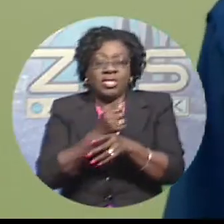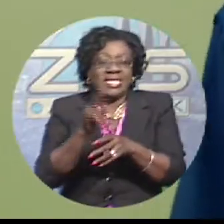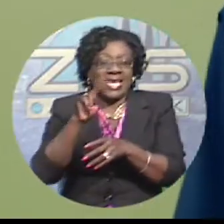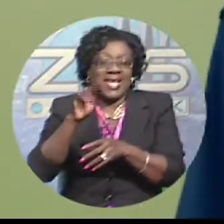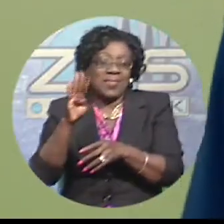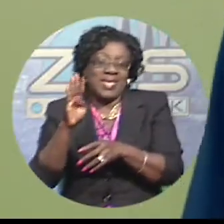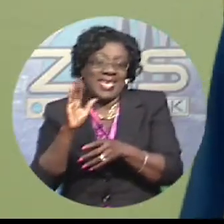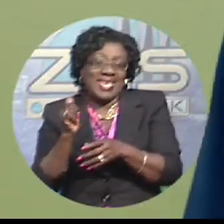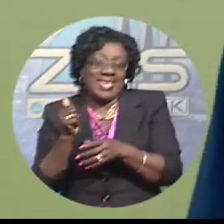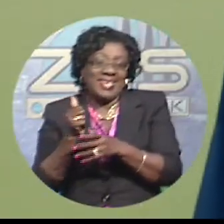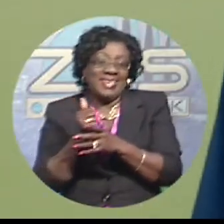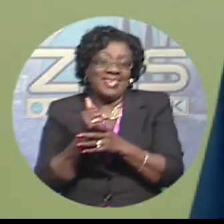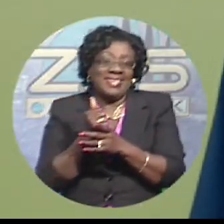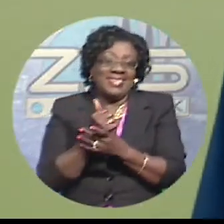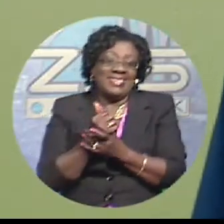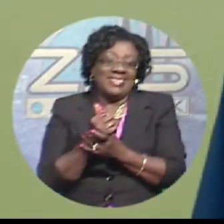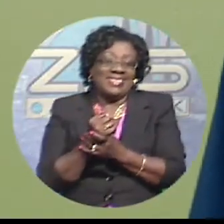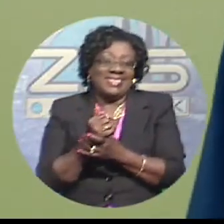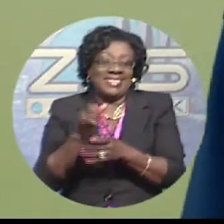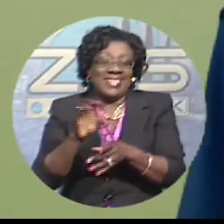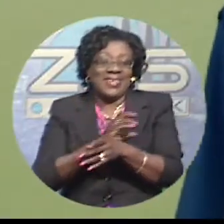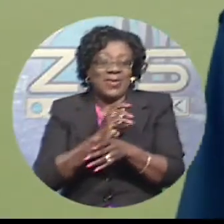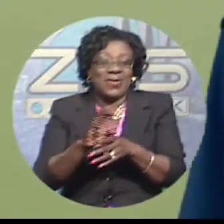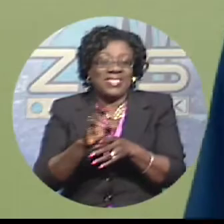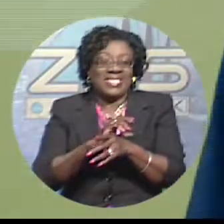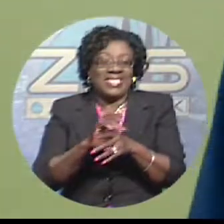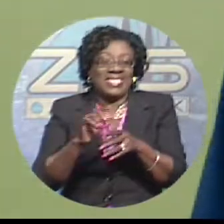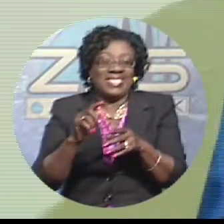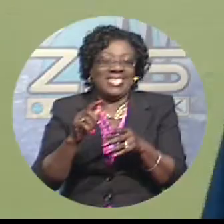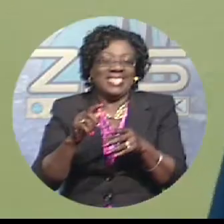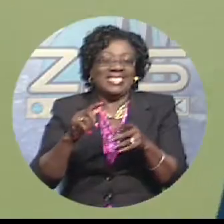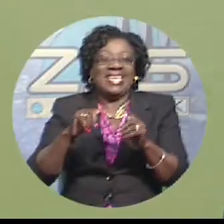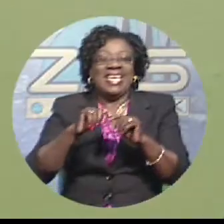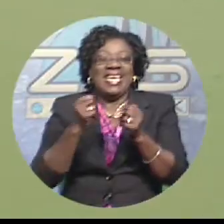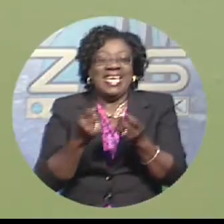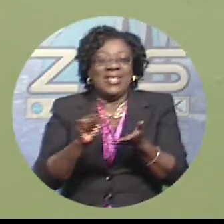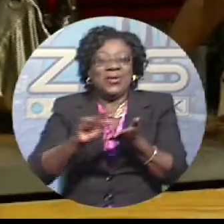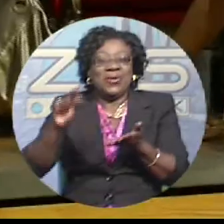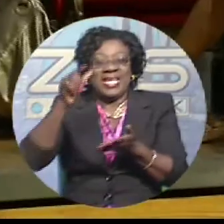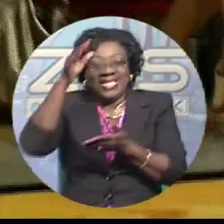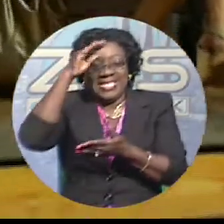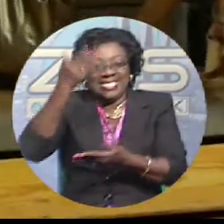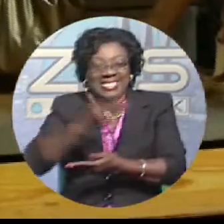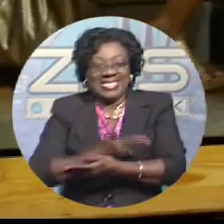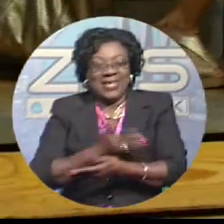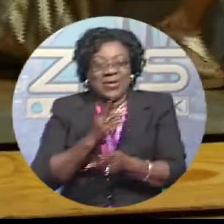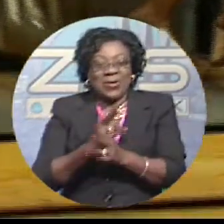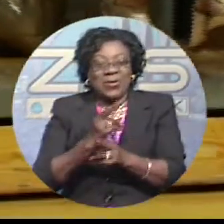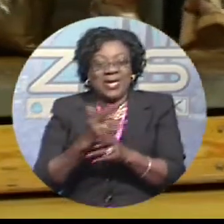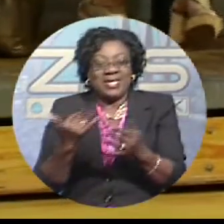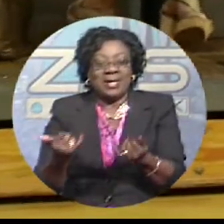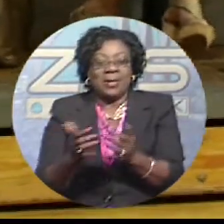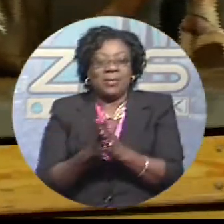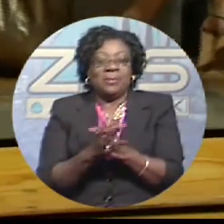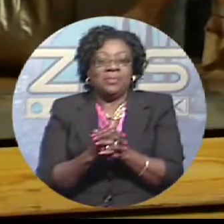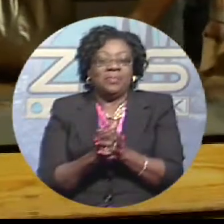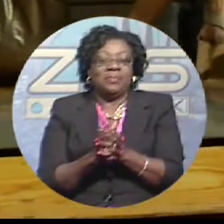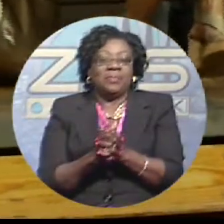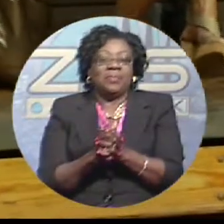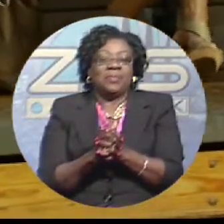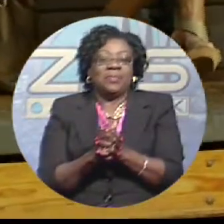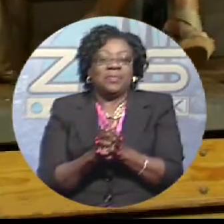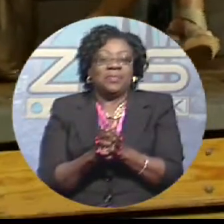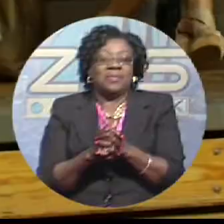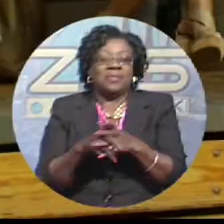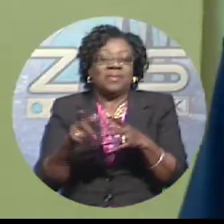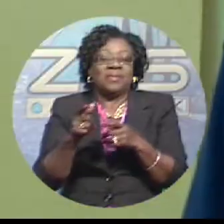Not anytime in the near future. I'm coaching my 8th grade son right now, so I'm busy enough. Let you guys go into the media. Will you go